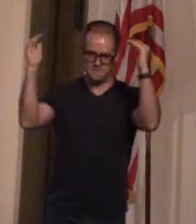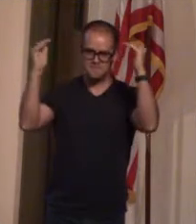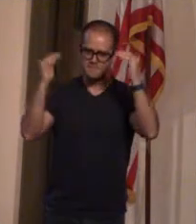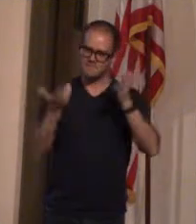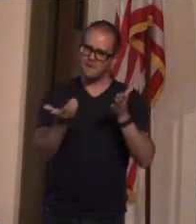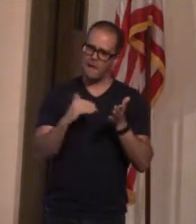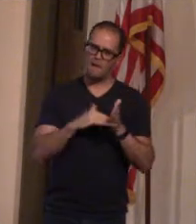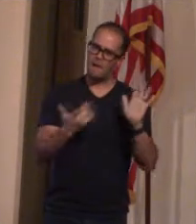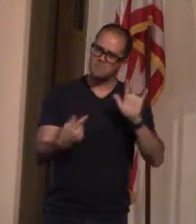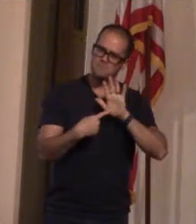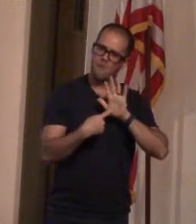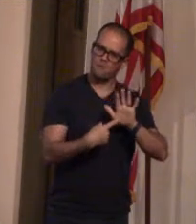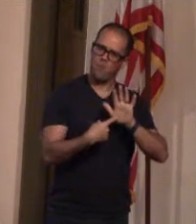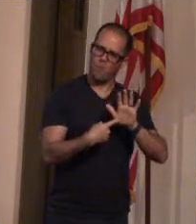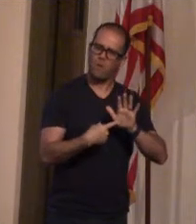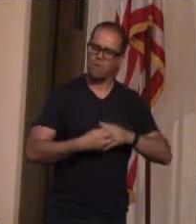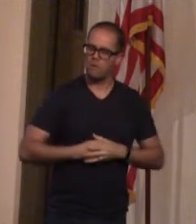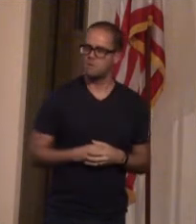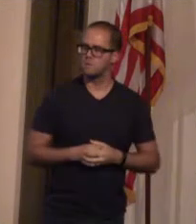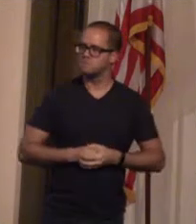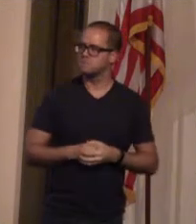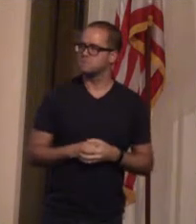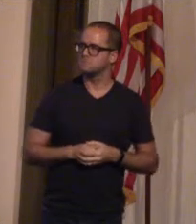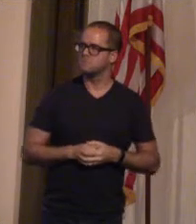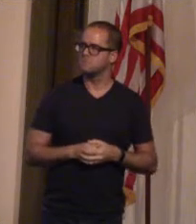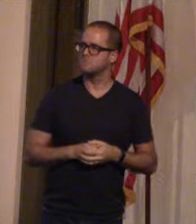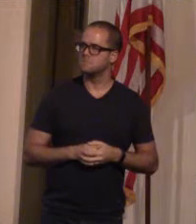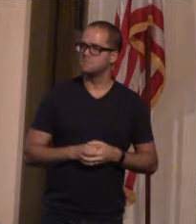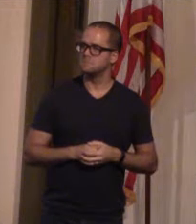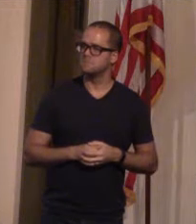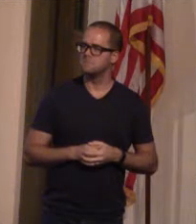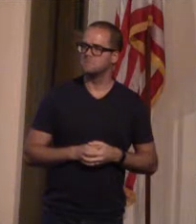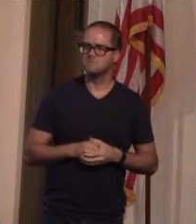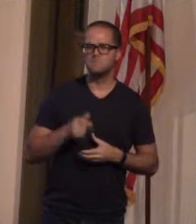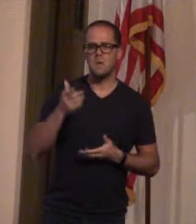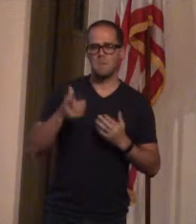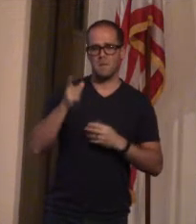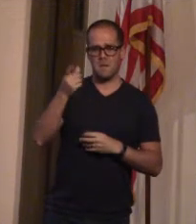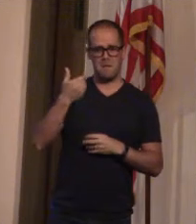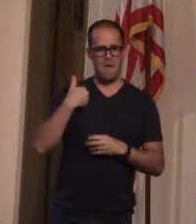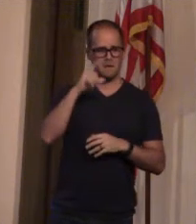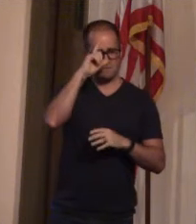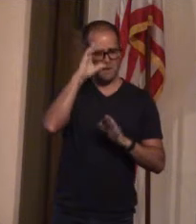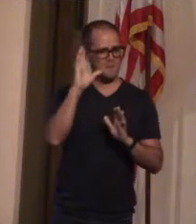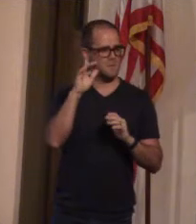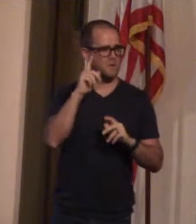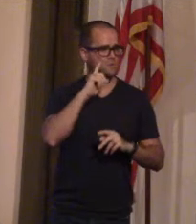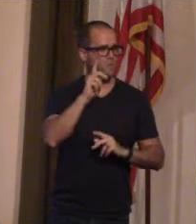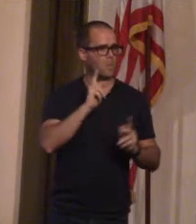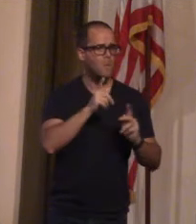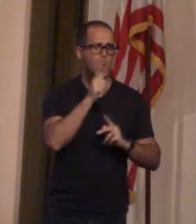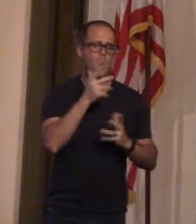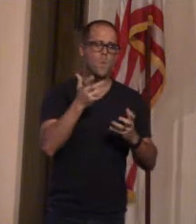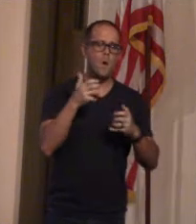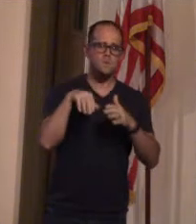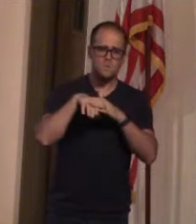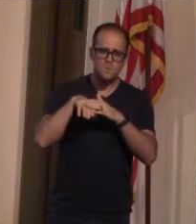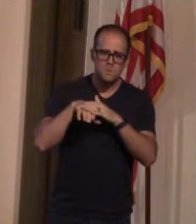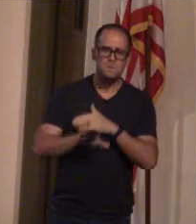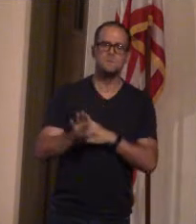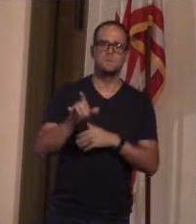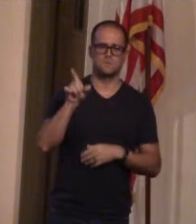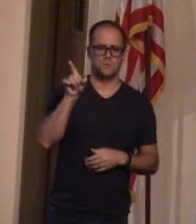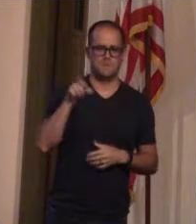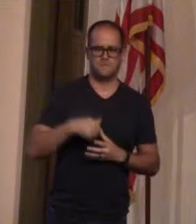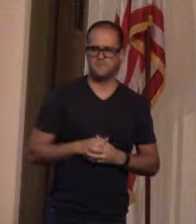Perhaps the metaphorical and allegorical St. Peter at the gates of heaven, again, metaphorical